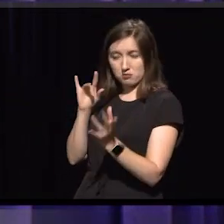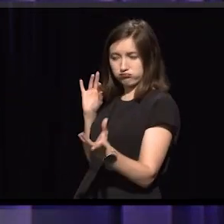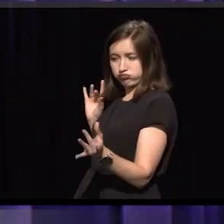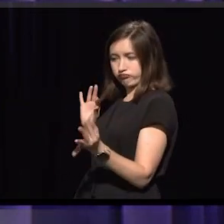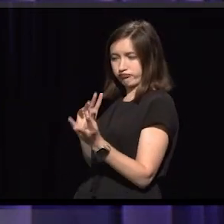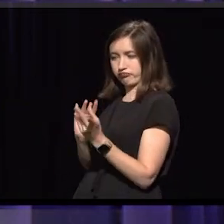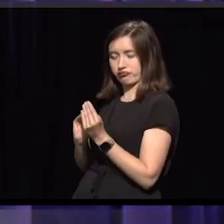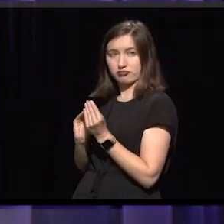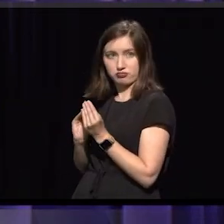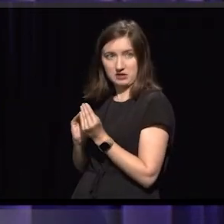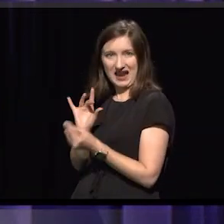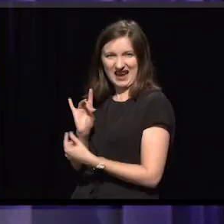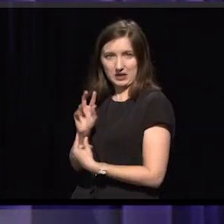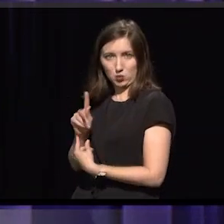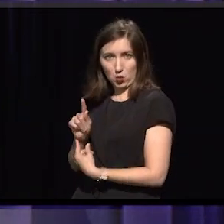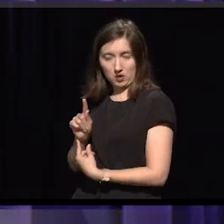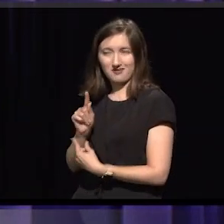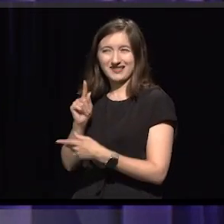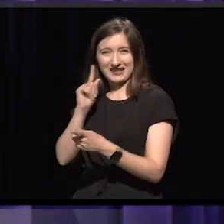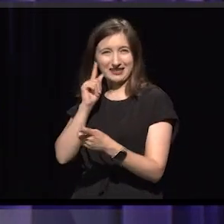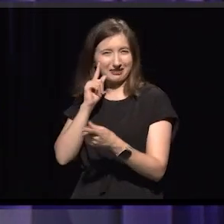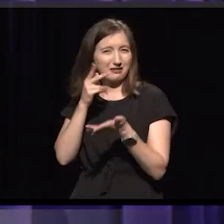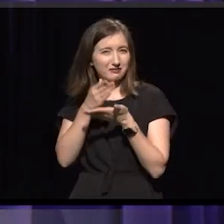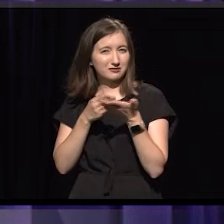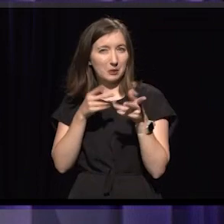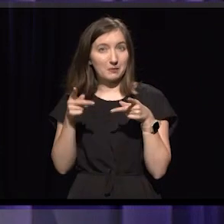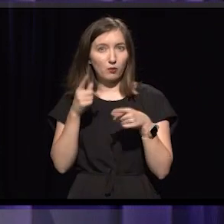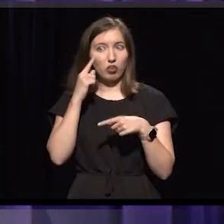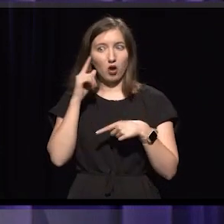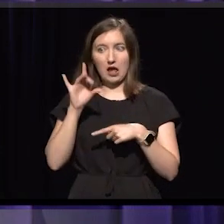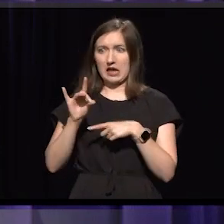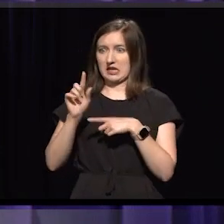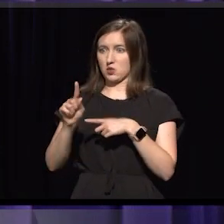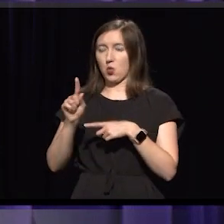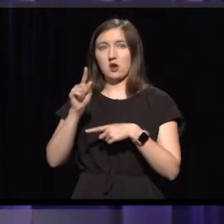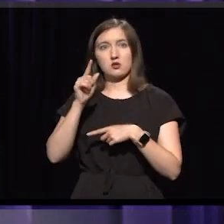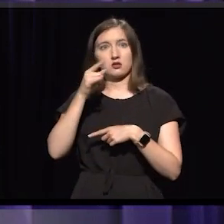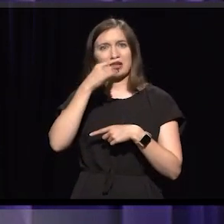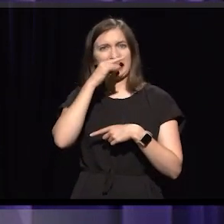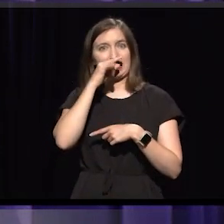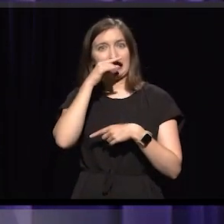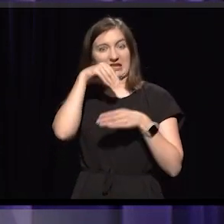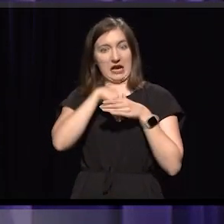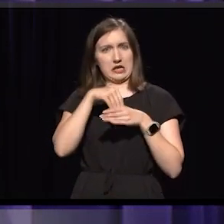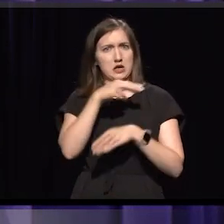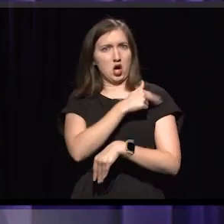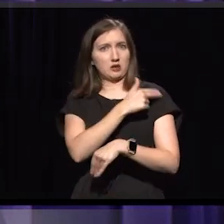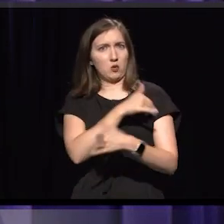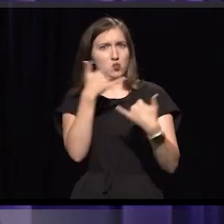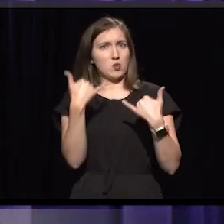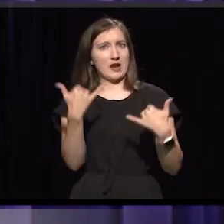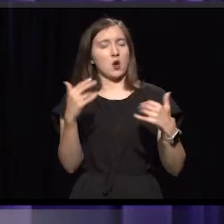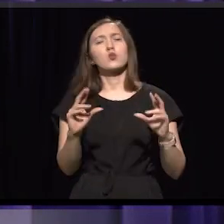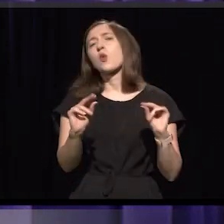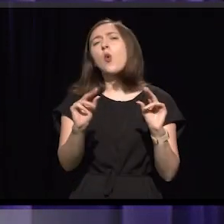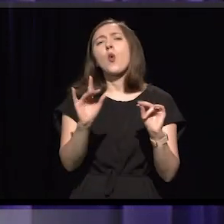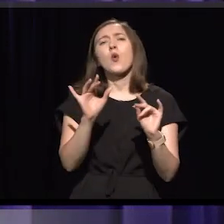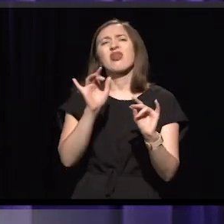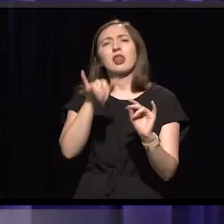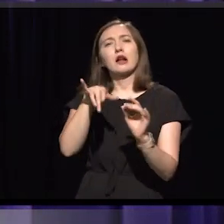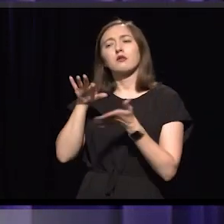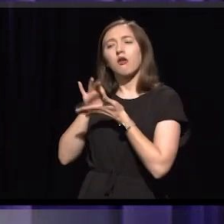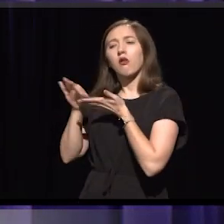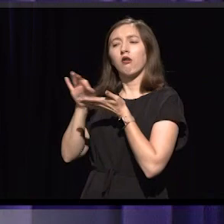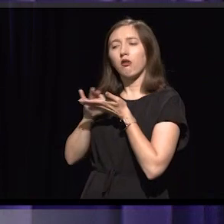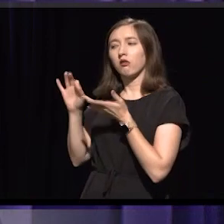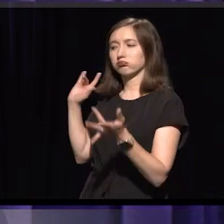right now, because I know that there was some misunderstanding last night. I want to say they range everywhere from infants